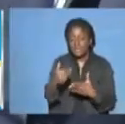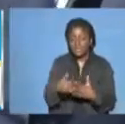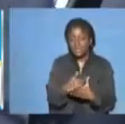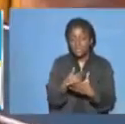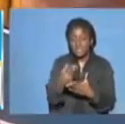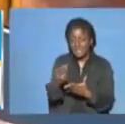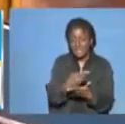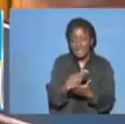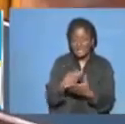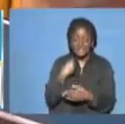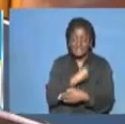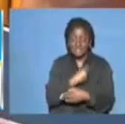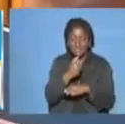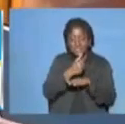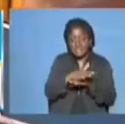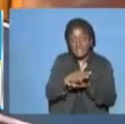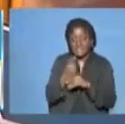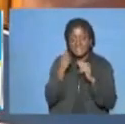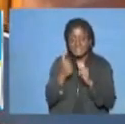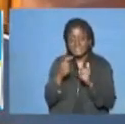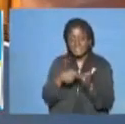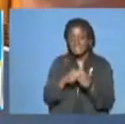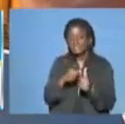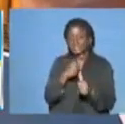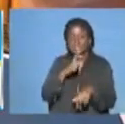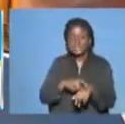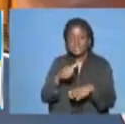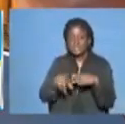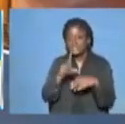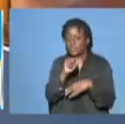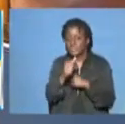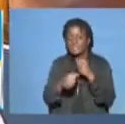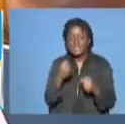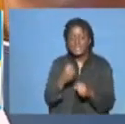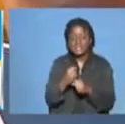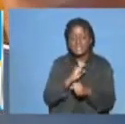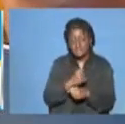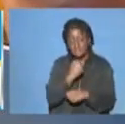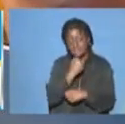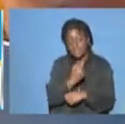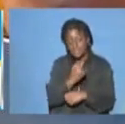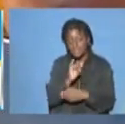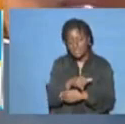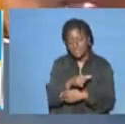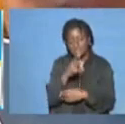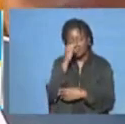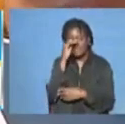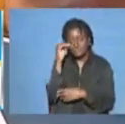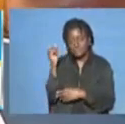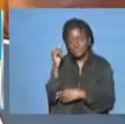immediately. This is the first time in 20 years, I'm advised, that the